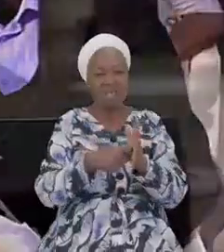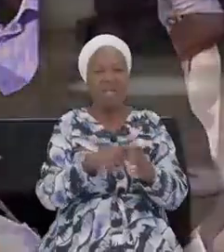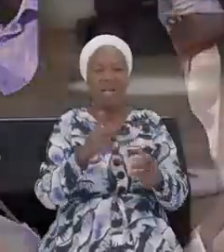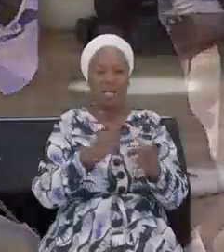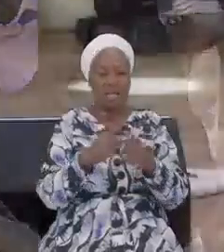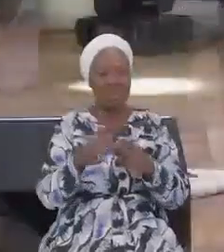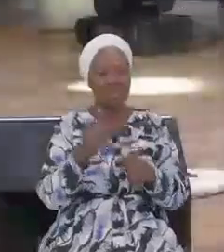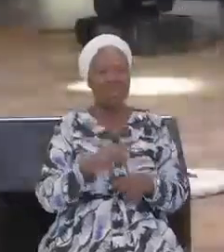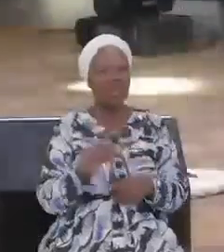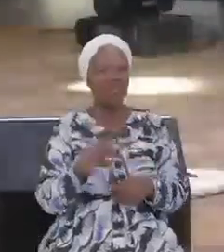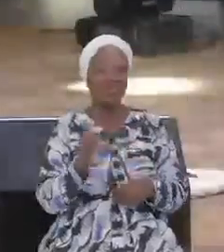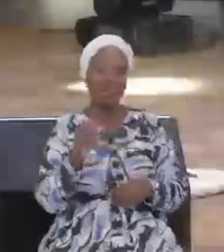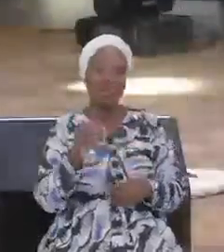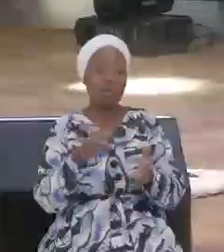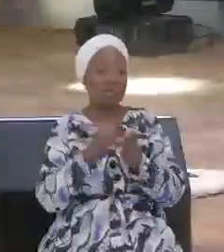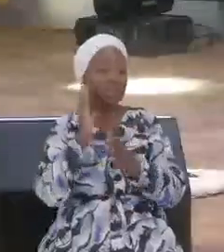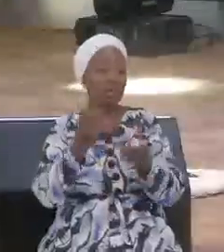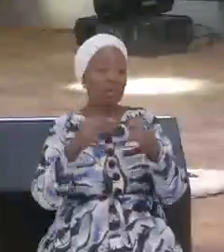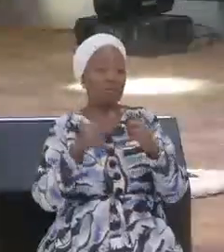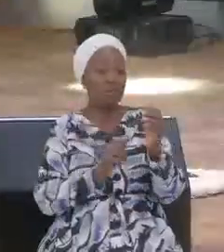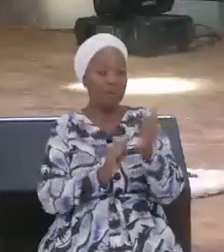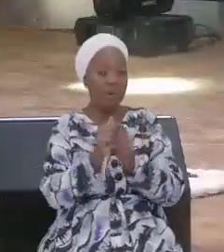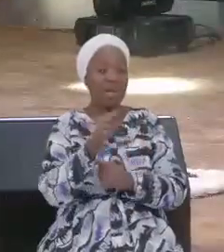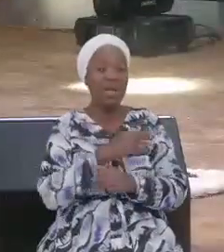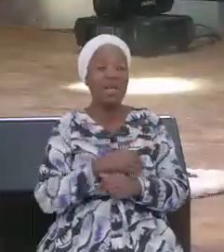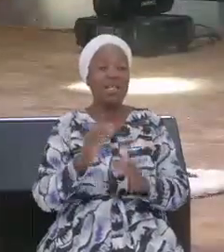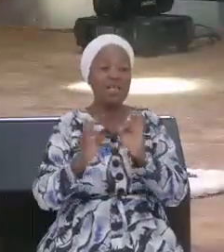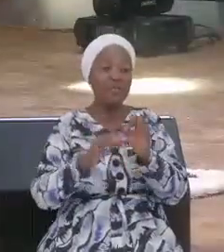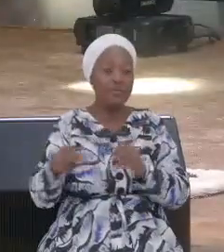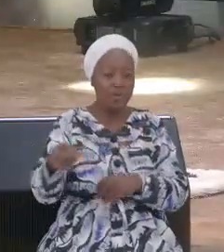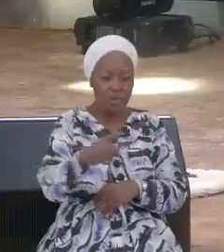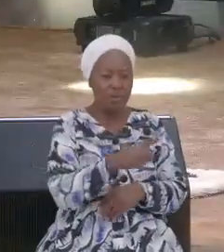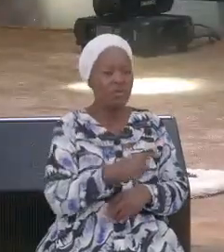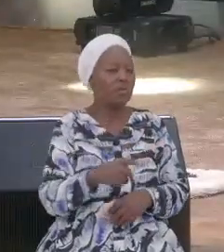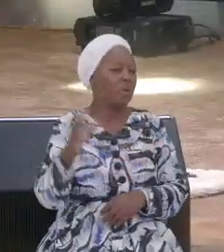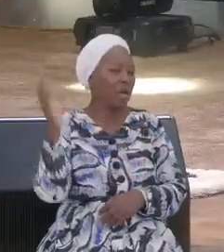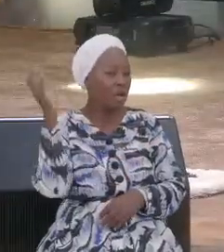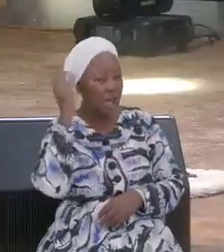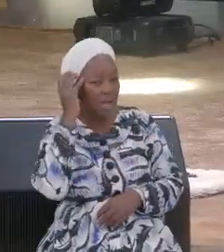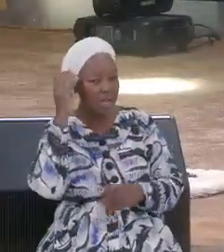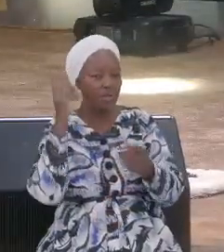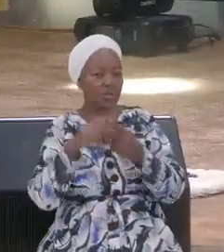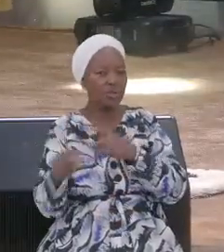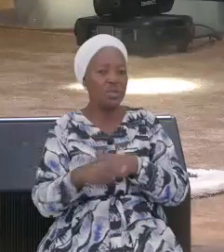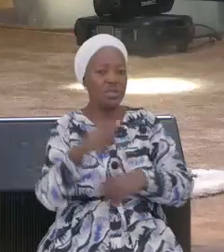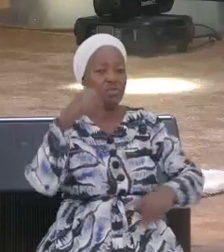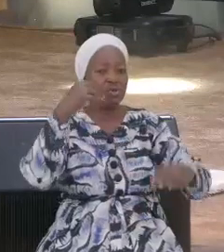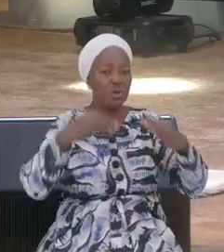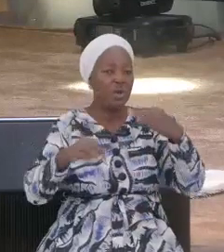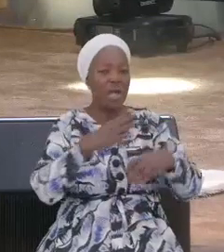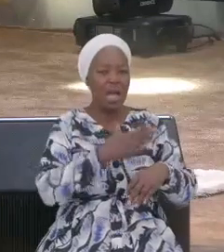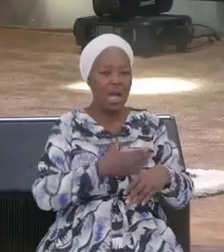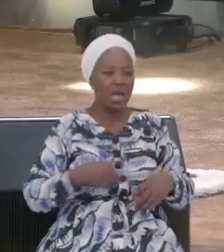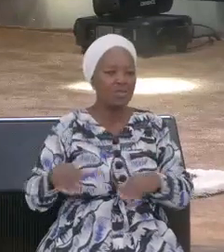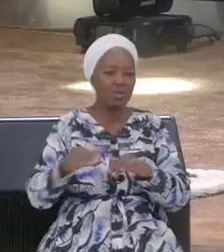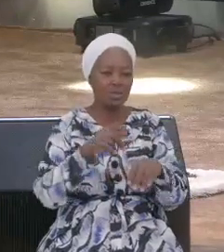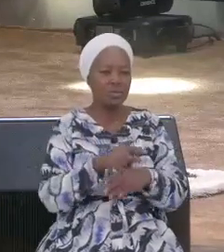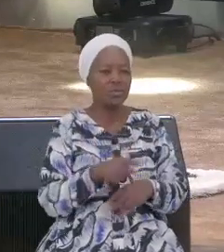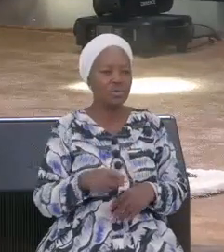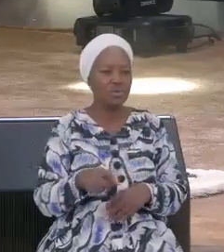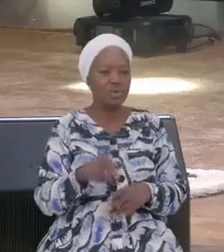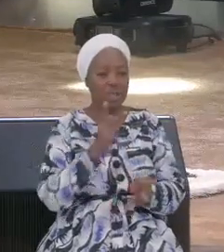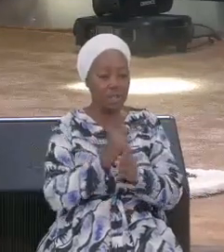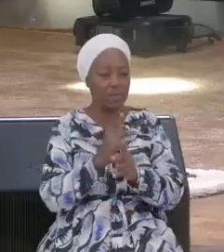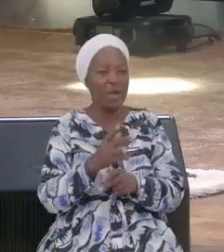shall come to pass, if ye hearken to these judgments and keep and do them, that